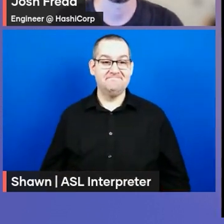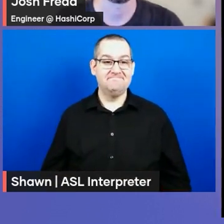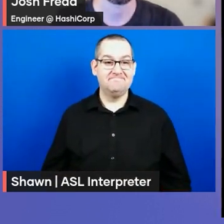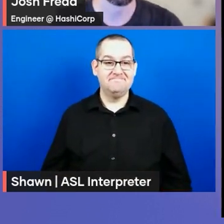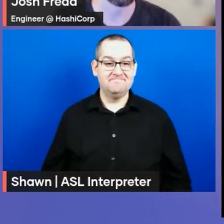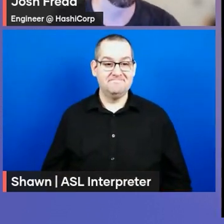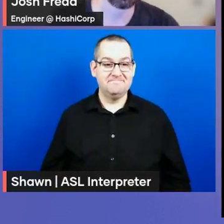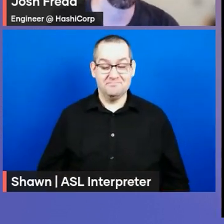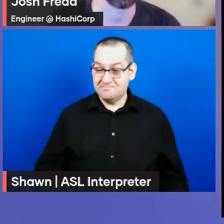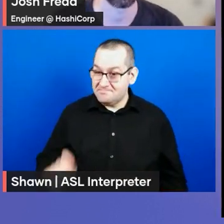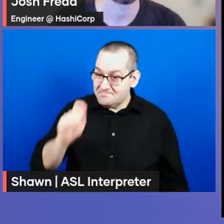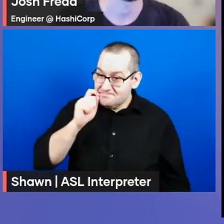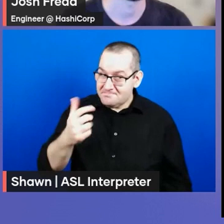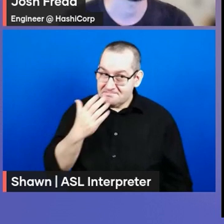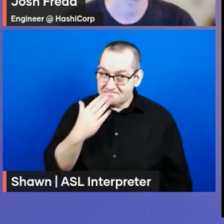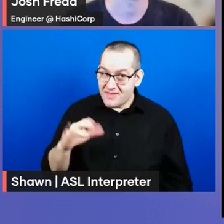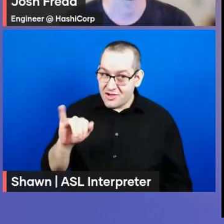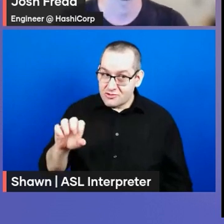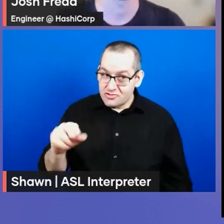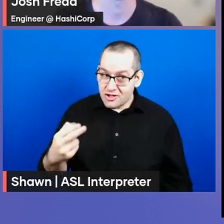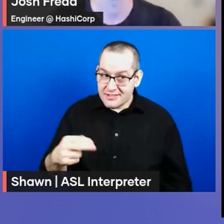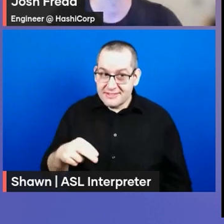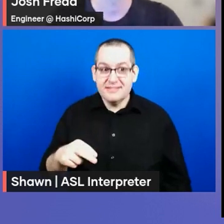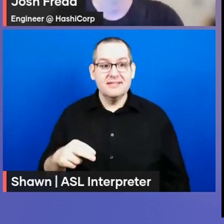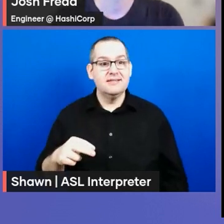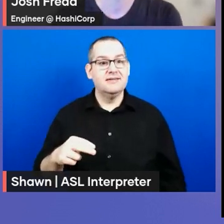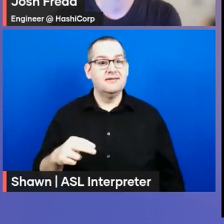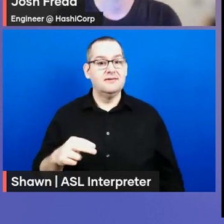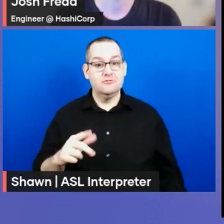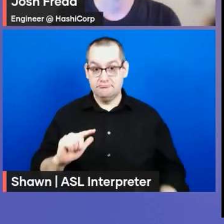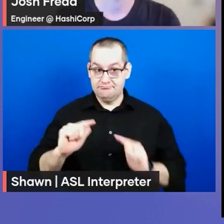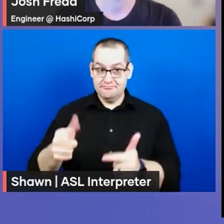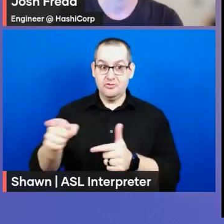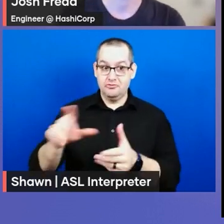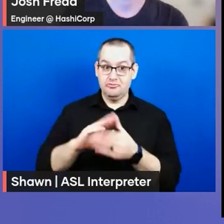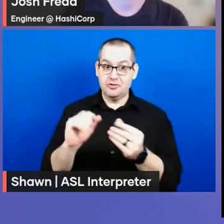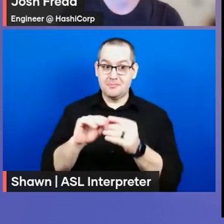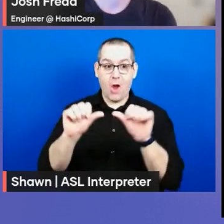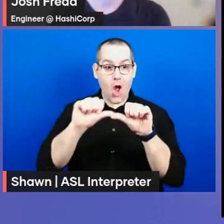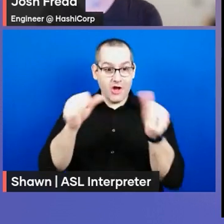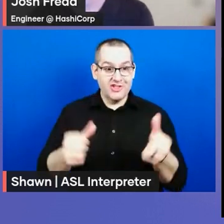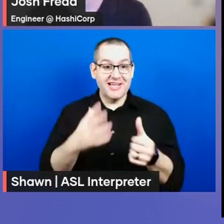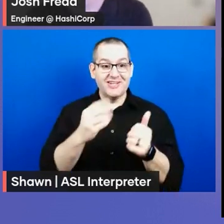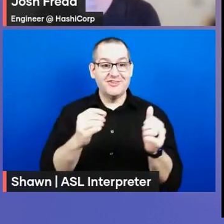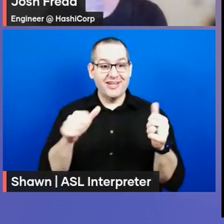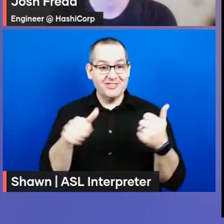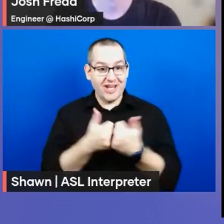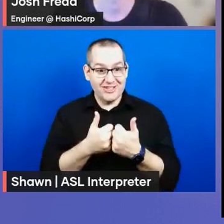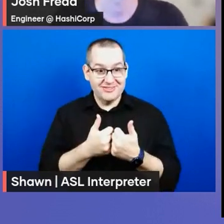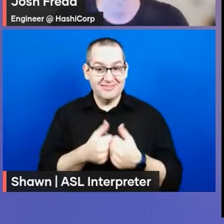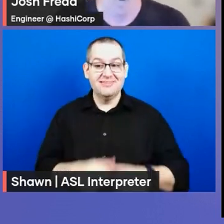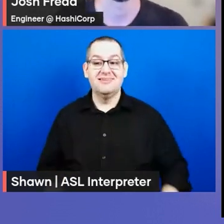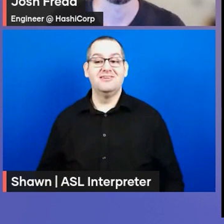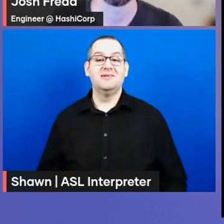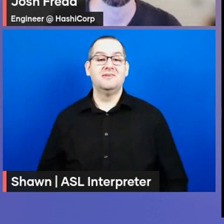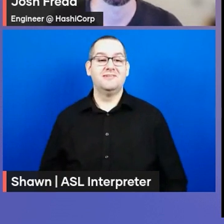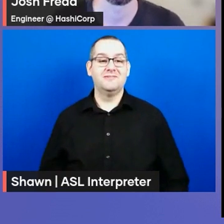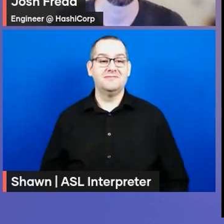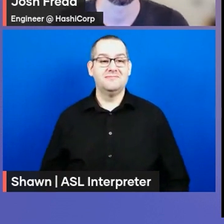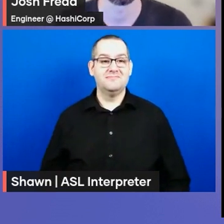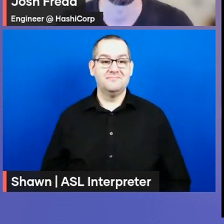Cool. Thanks, Josh. I think it's you next. You're going to talk about architecture and challenges. So I'm excited.